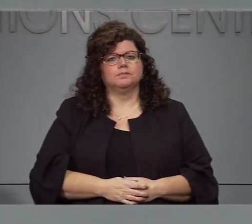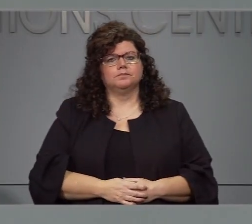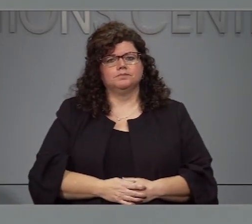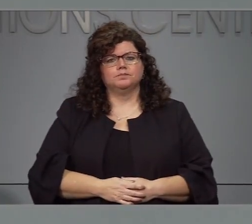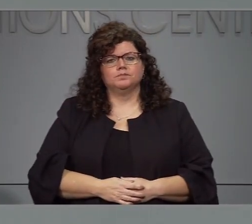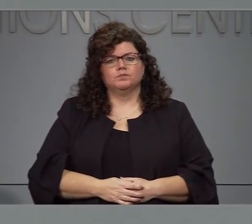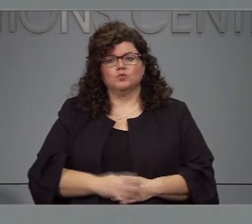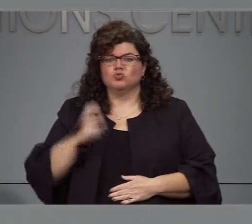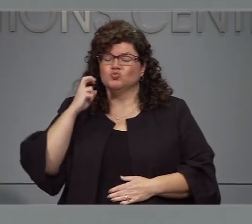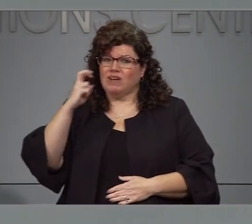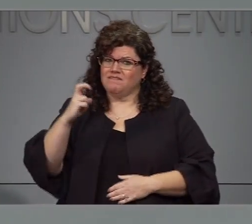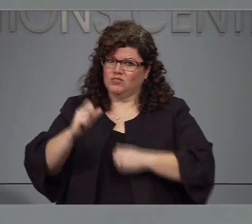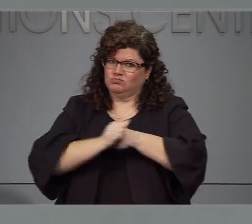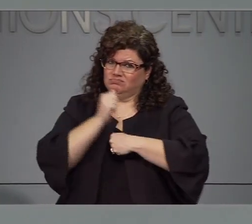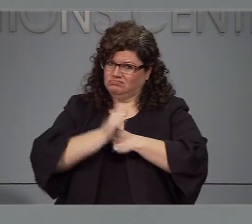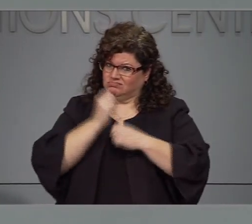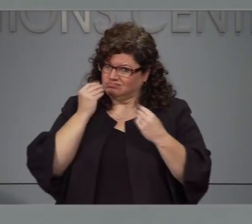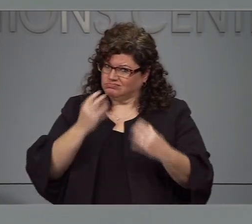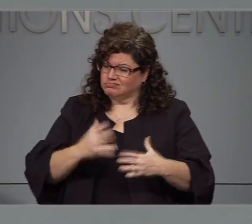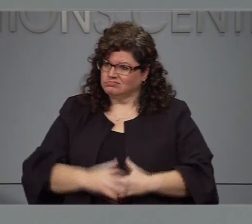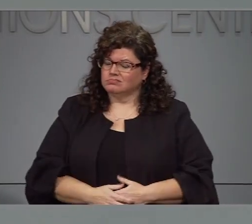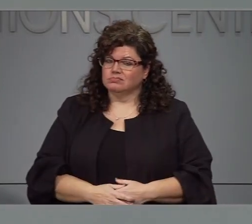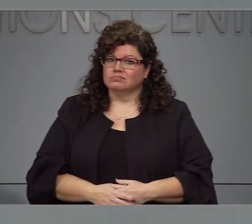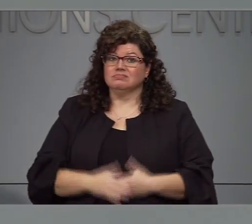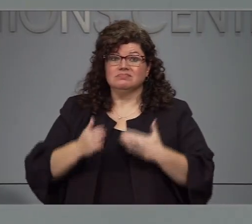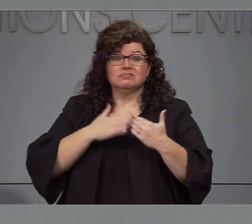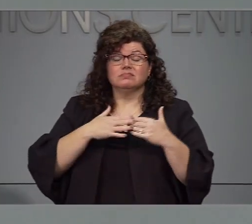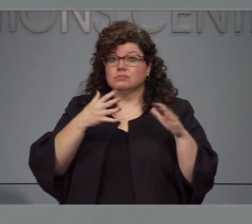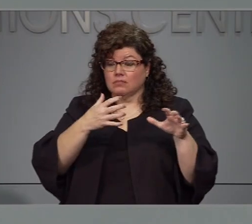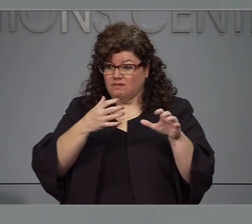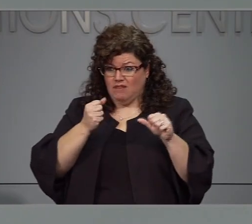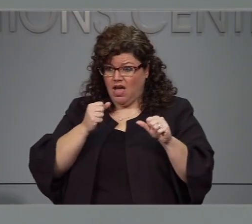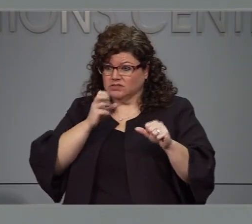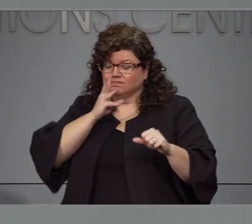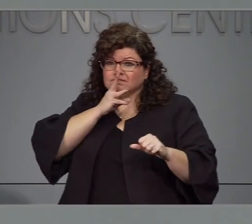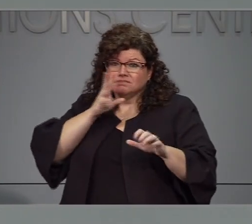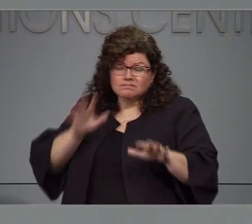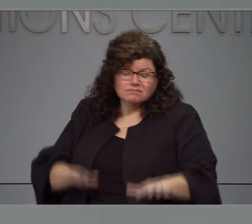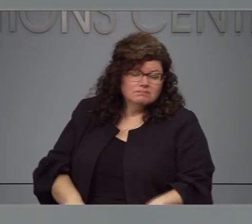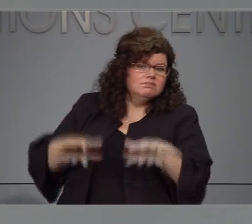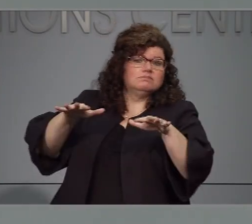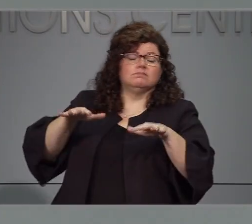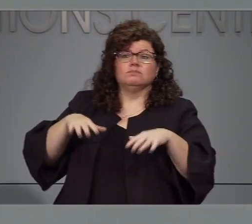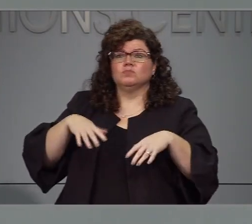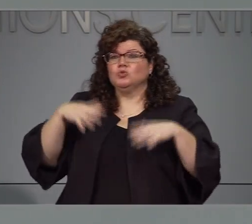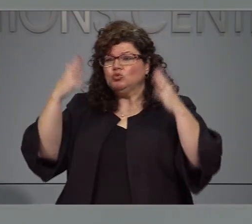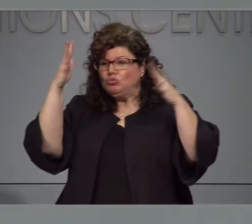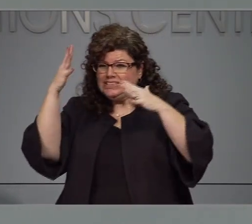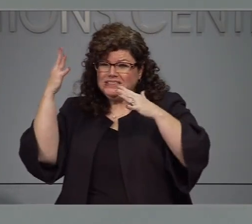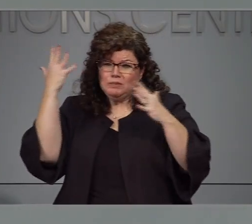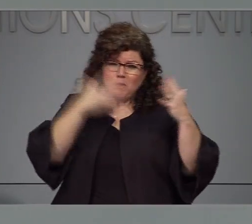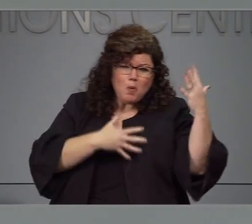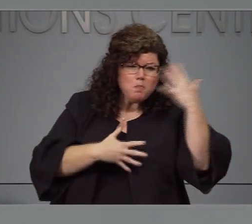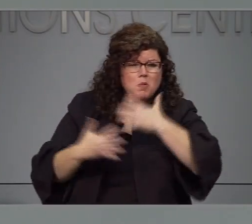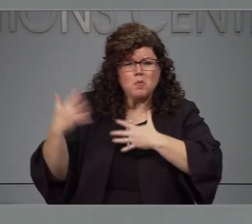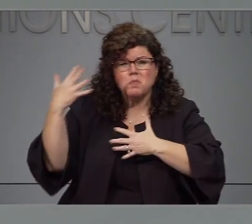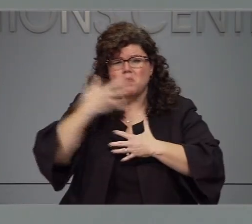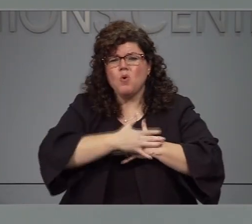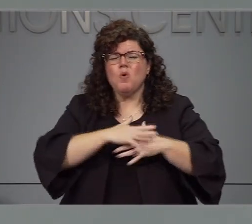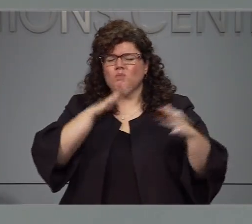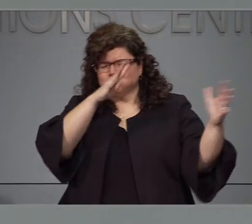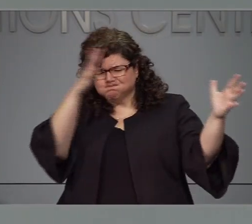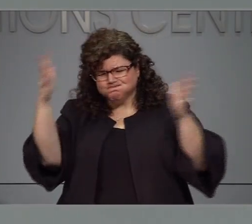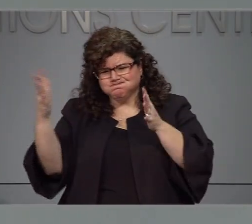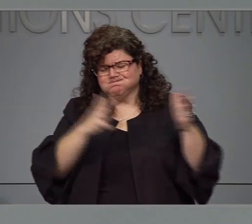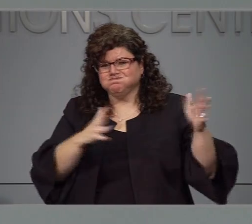our state very dangerous. Flash flooding, downed trees and power lines, and high winds are to be expected